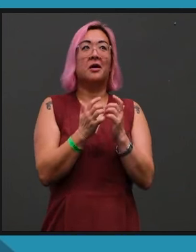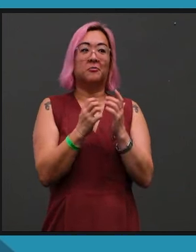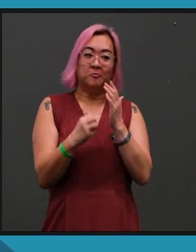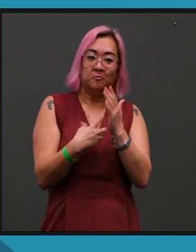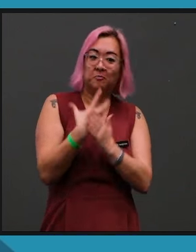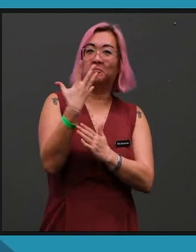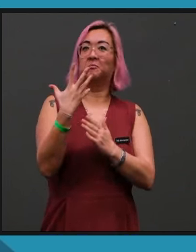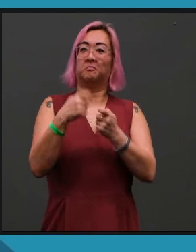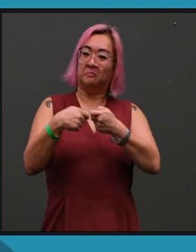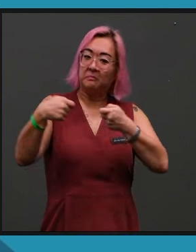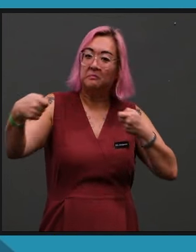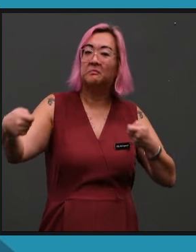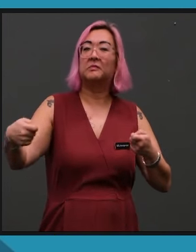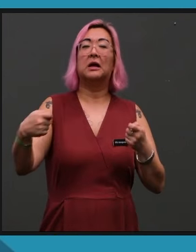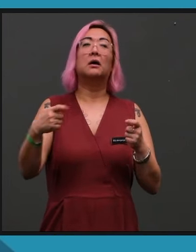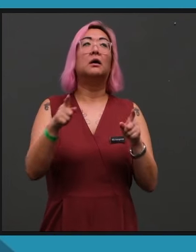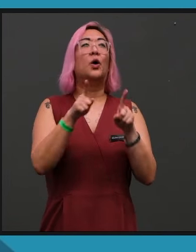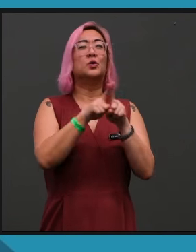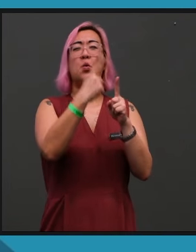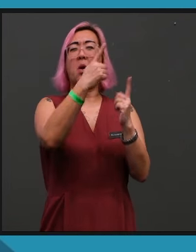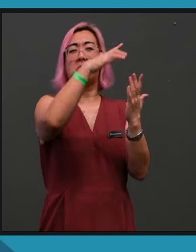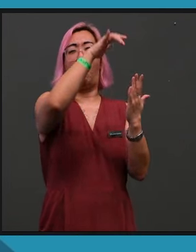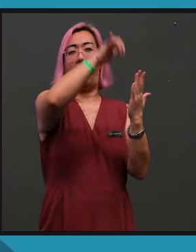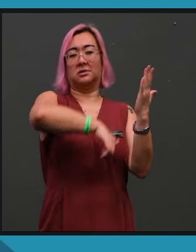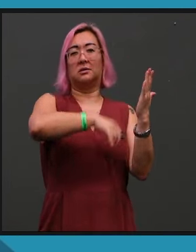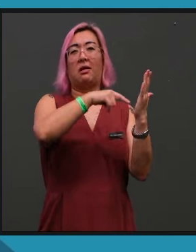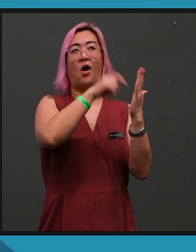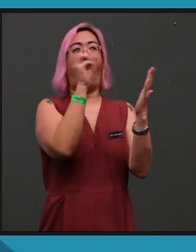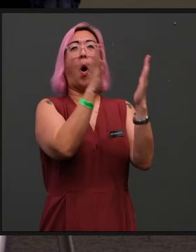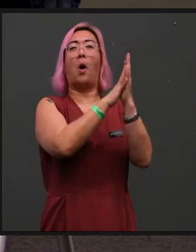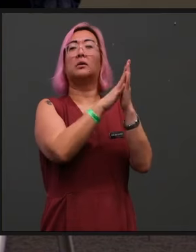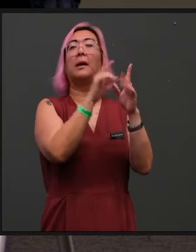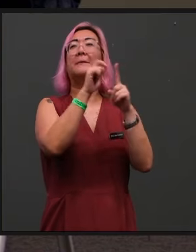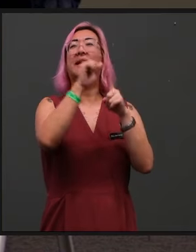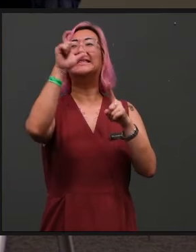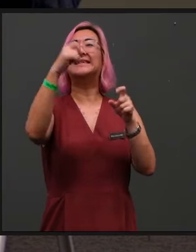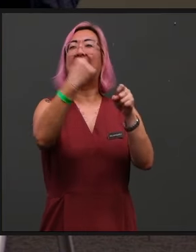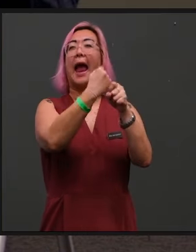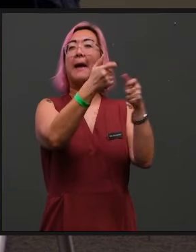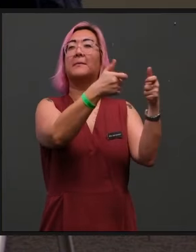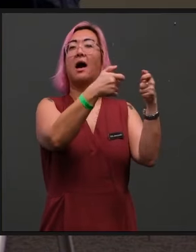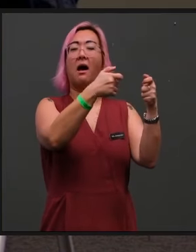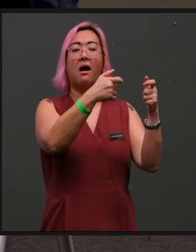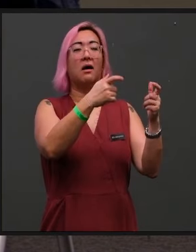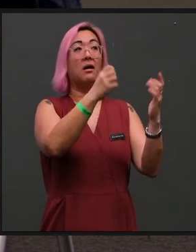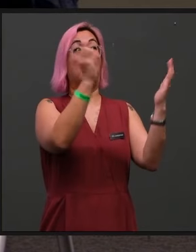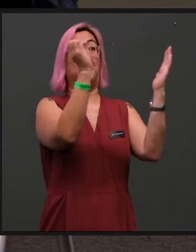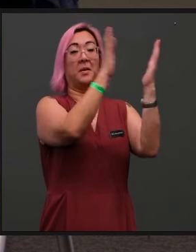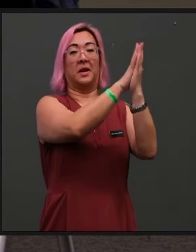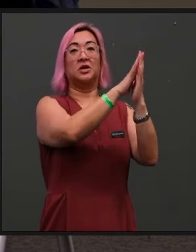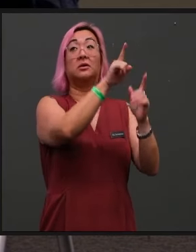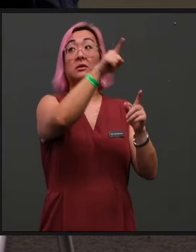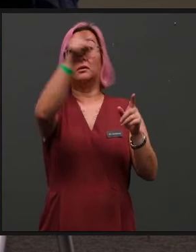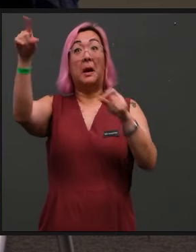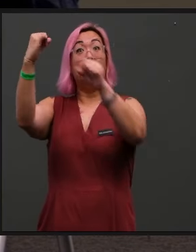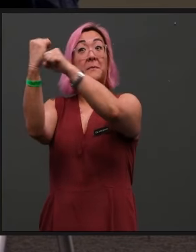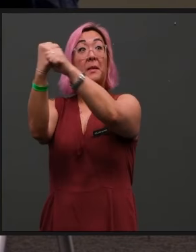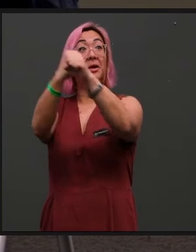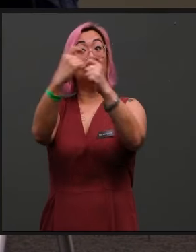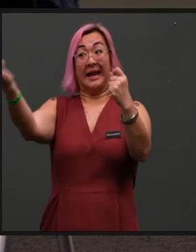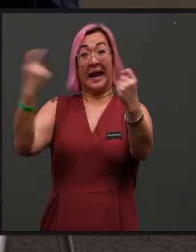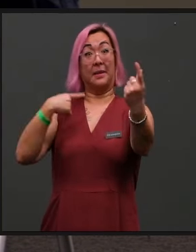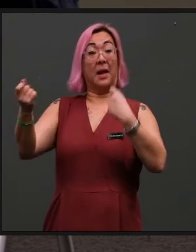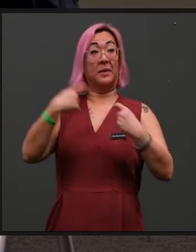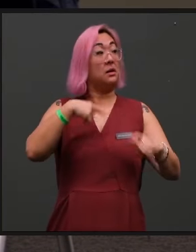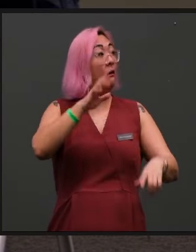article that was written on PC Gamer, I started getting publishers emailing me Like, what are you doing with this? And I was like, okay, well,